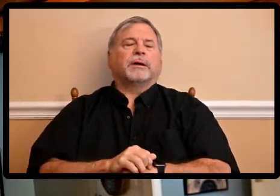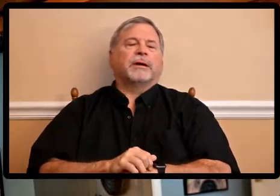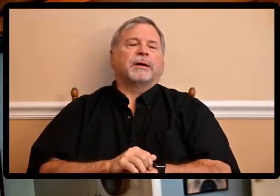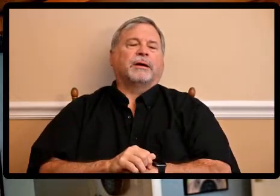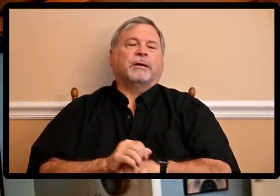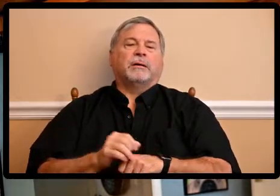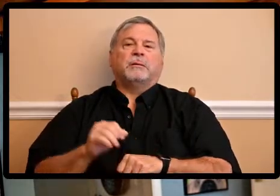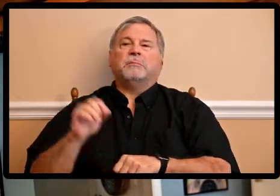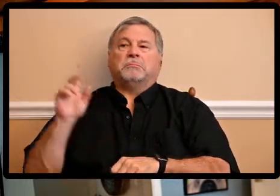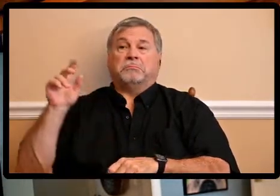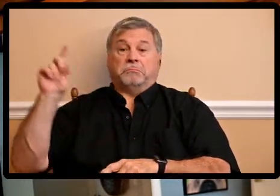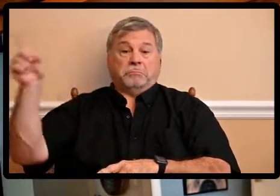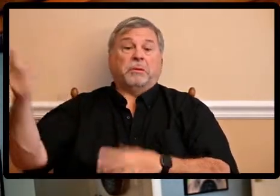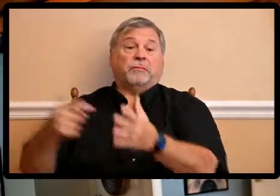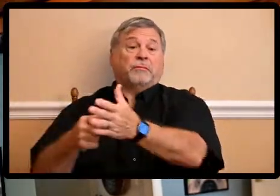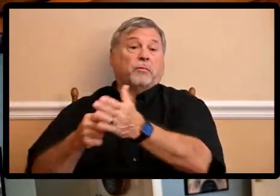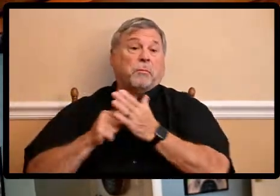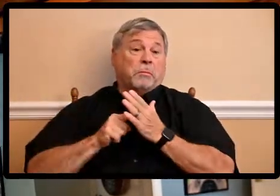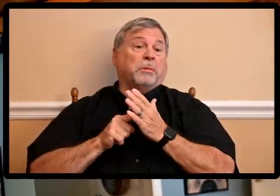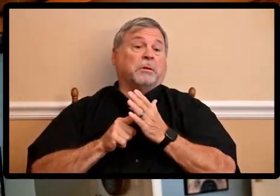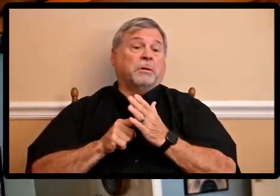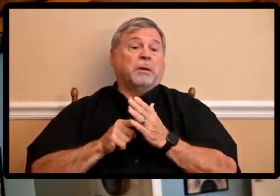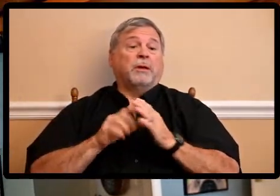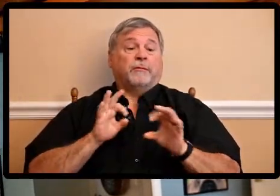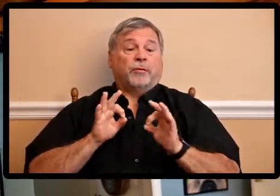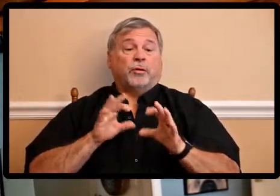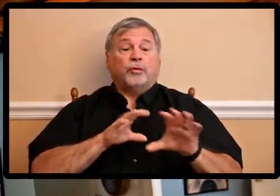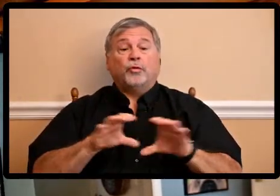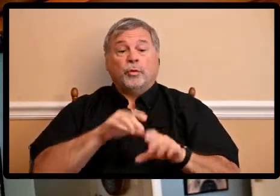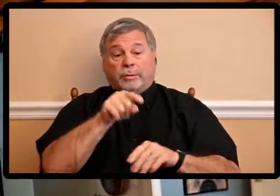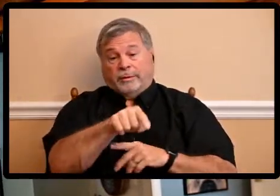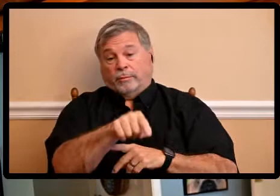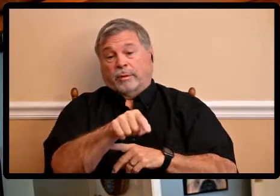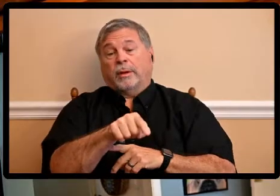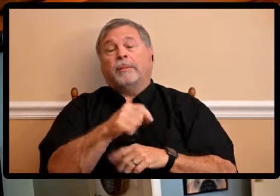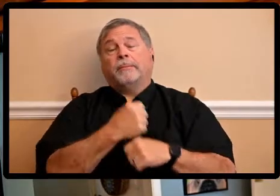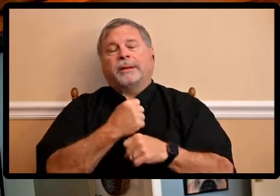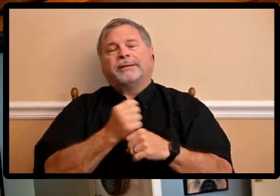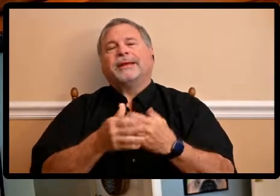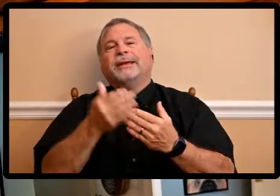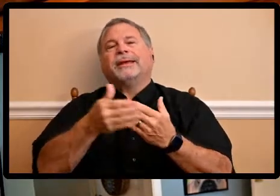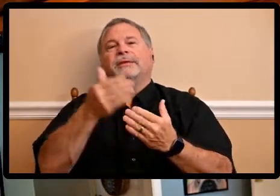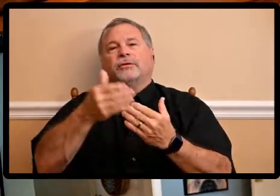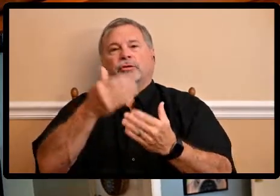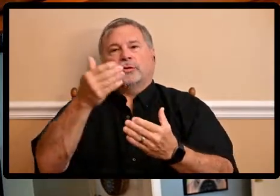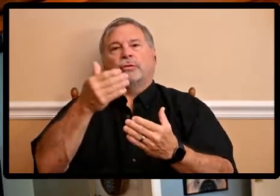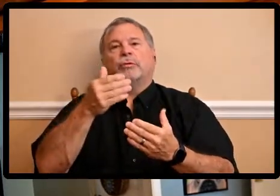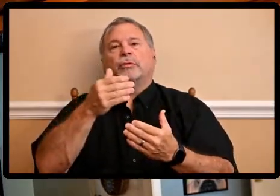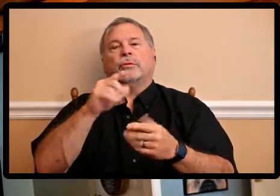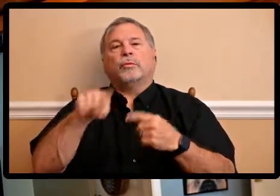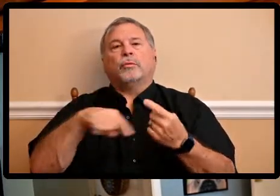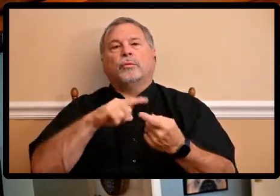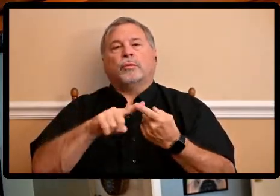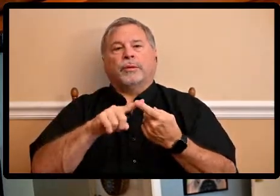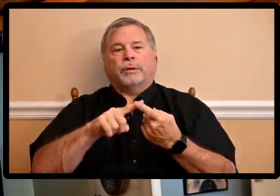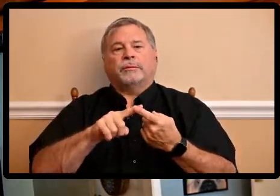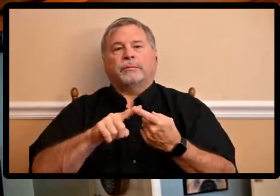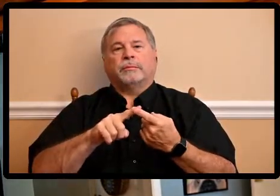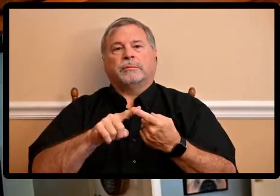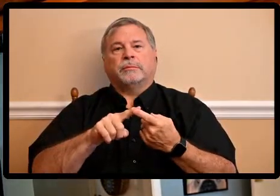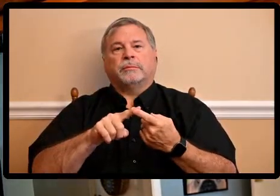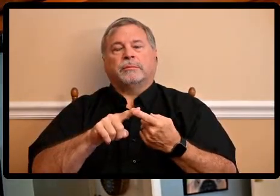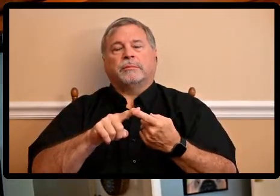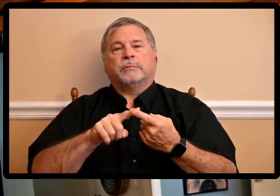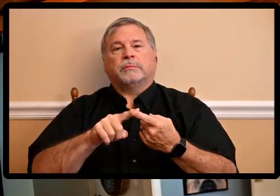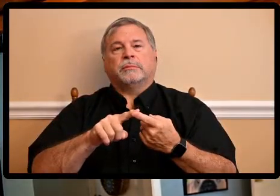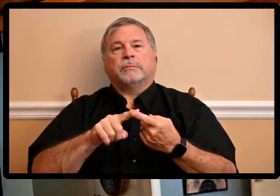shown that if you can do it this way, it does make it much easier when it comes time to